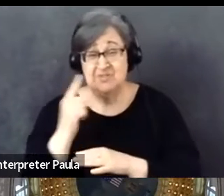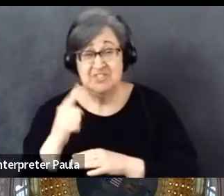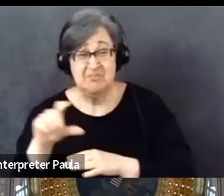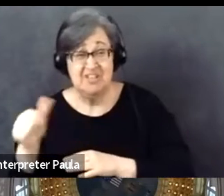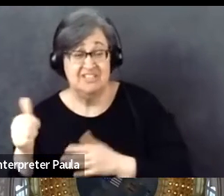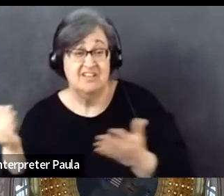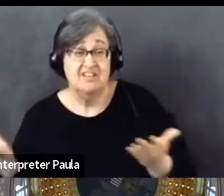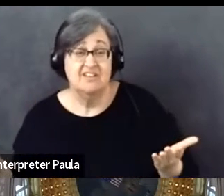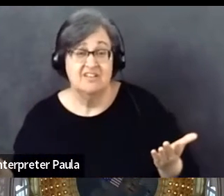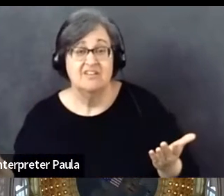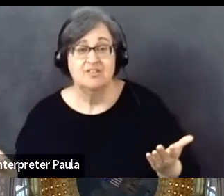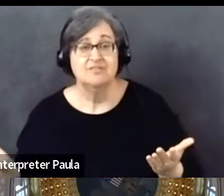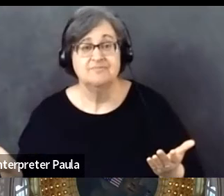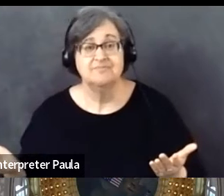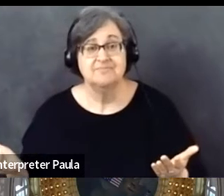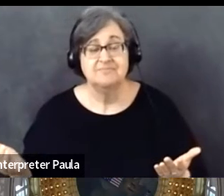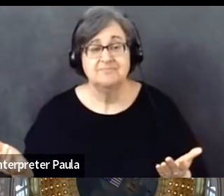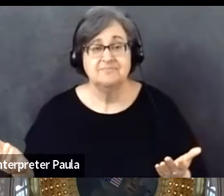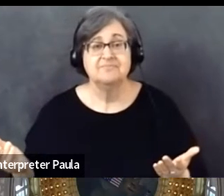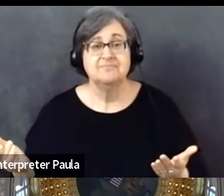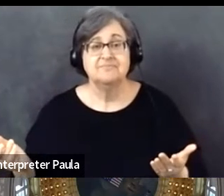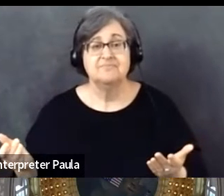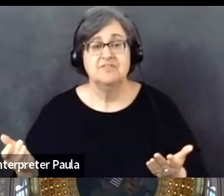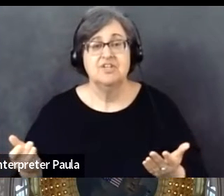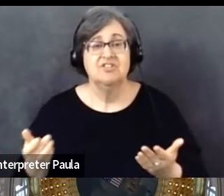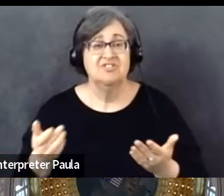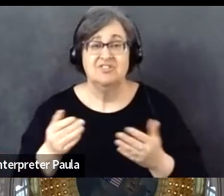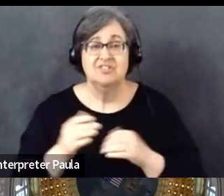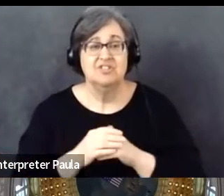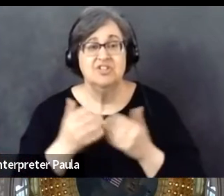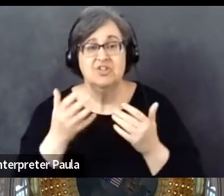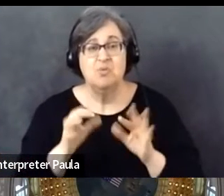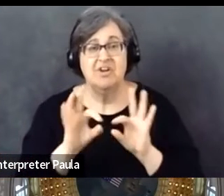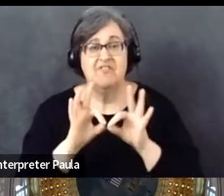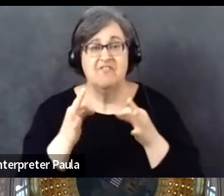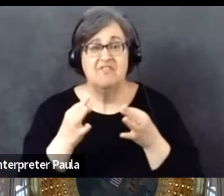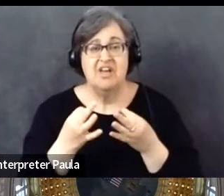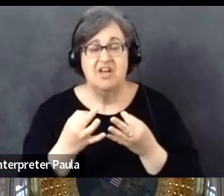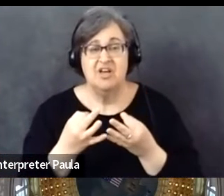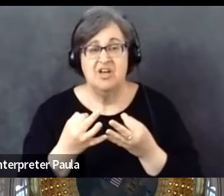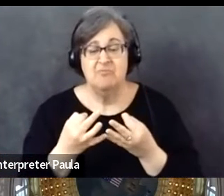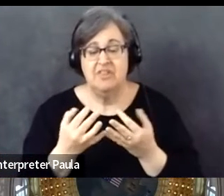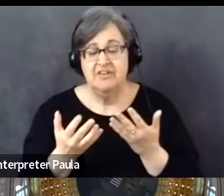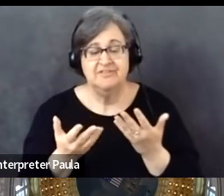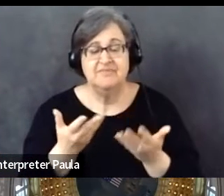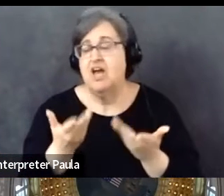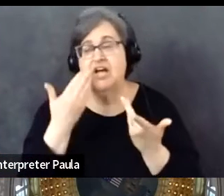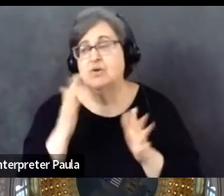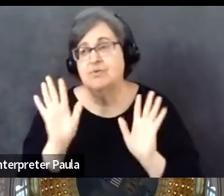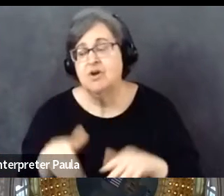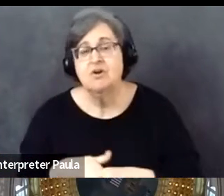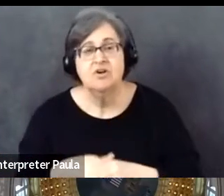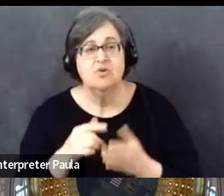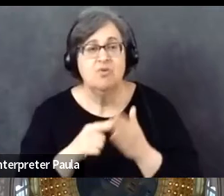to I mean, just in order to keep a family from becoming, you know, I don't know